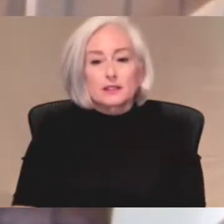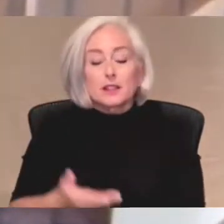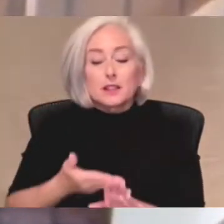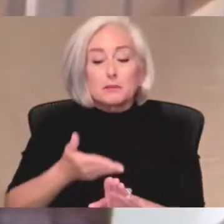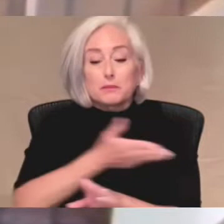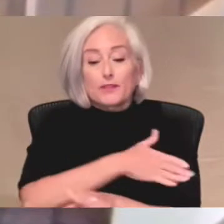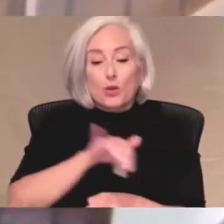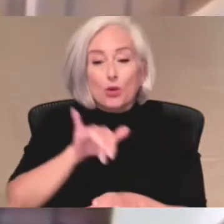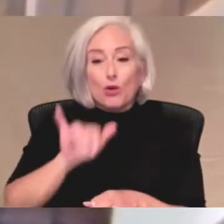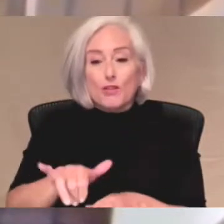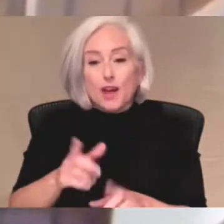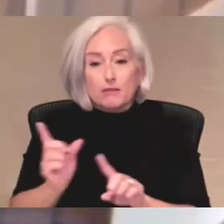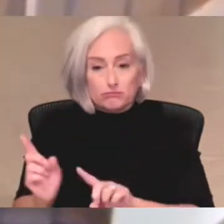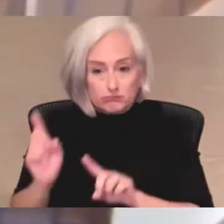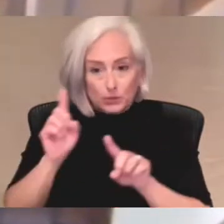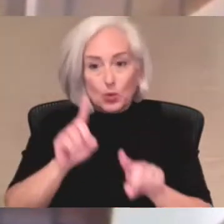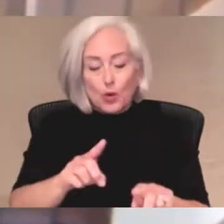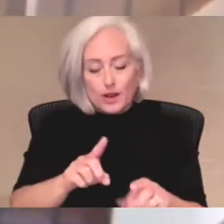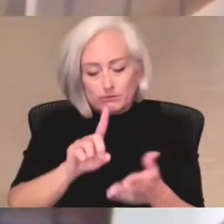pressure checked with my